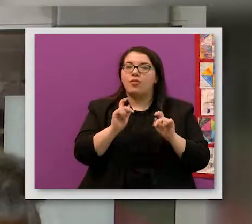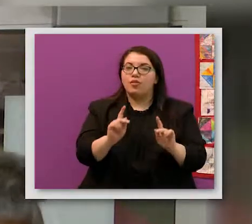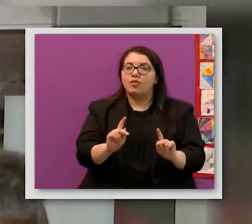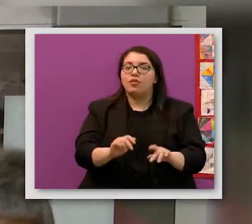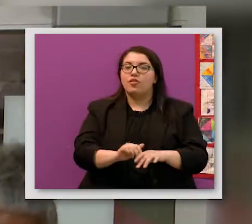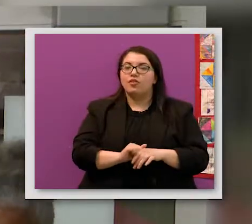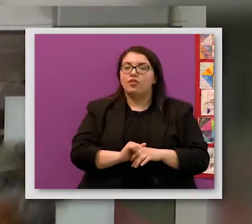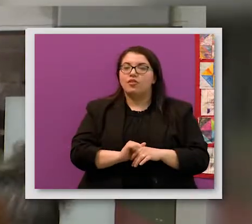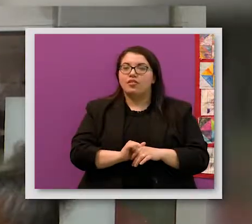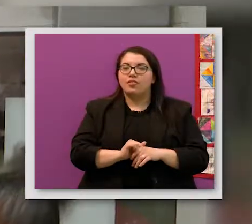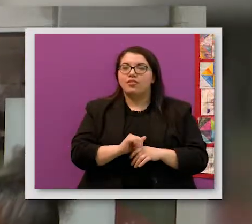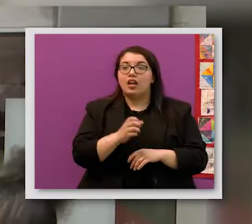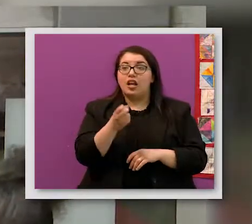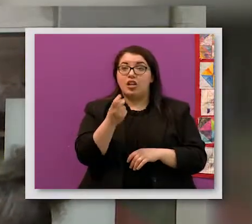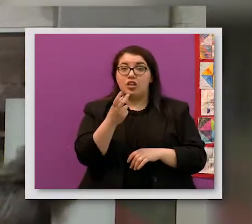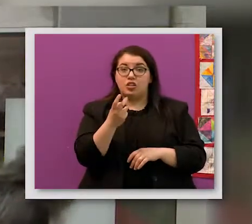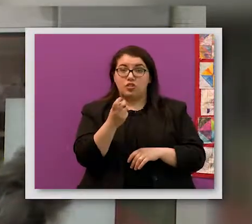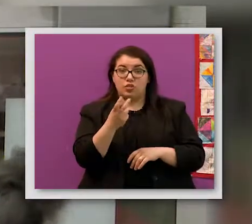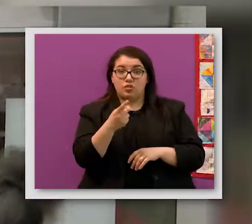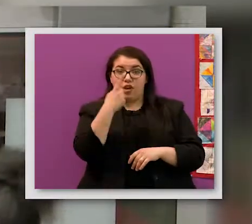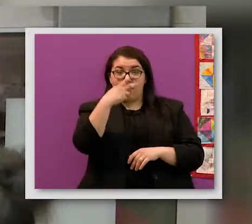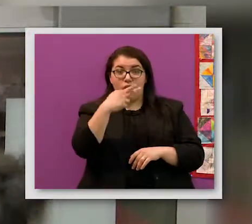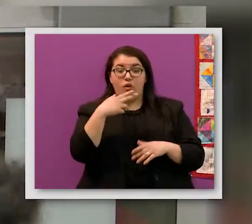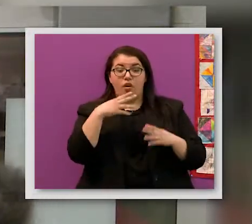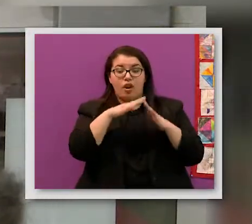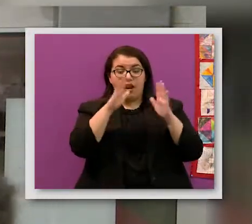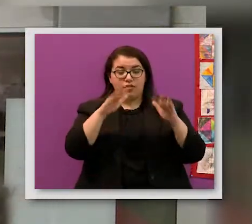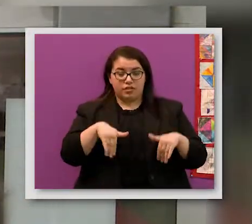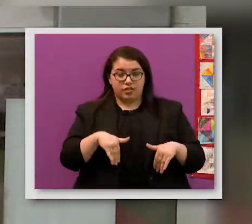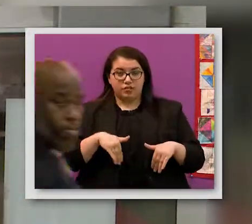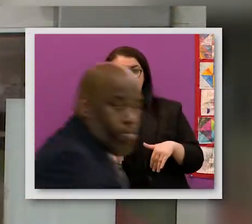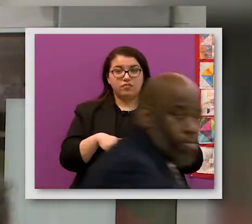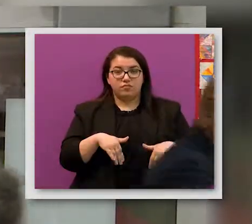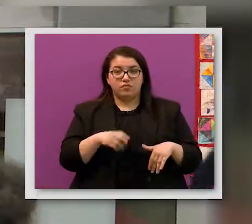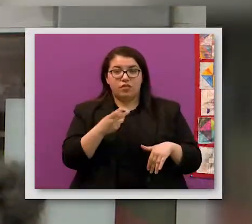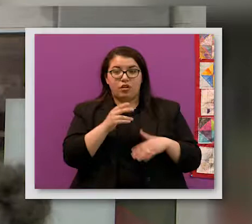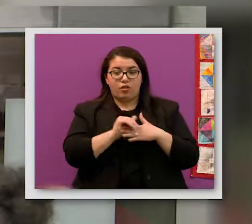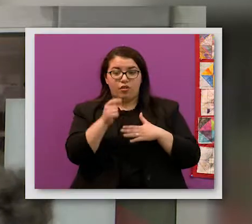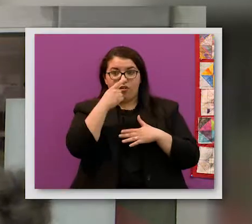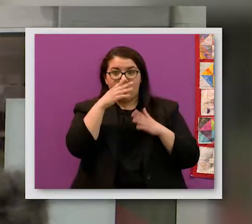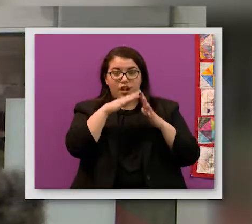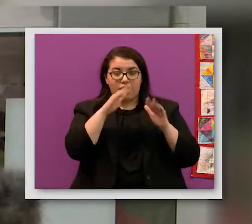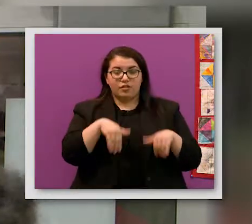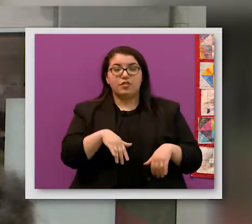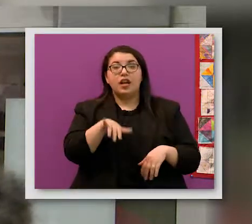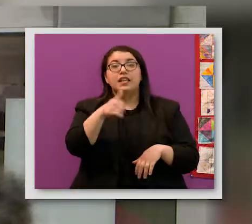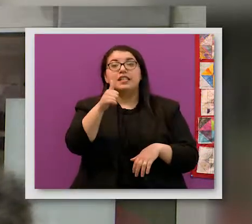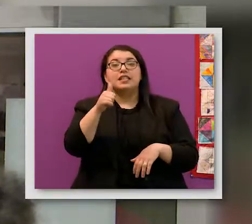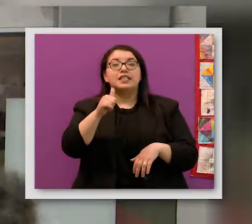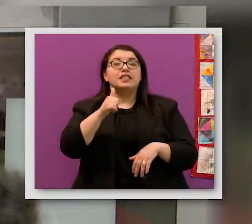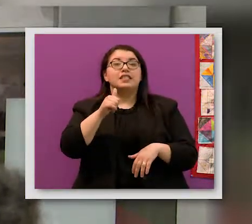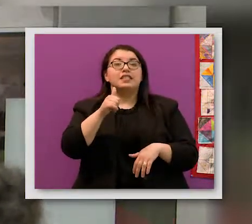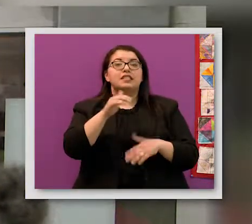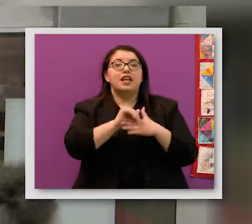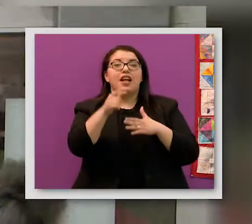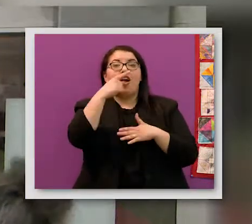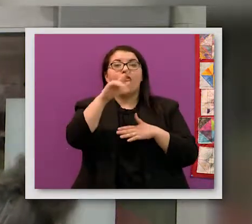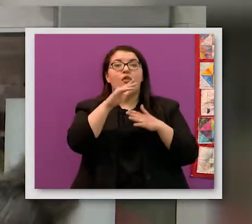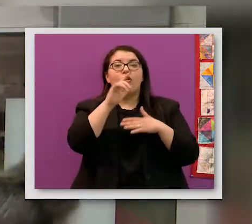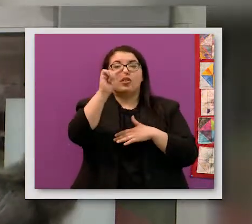We then put $12 towards housing. We put $10, the government